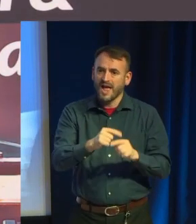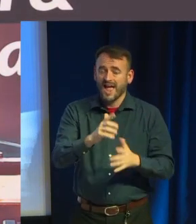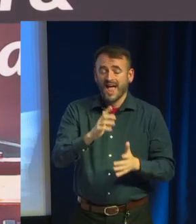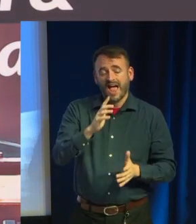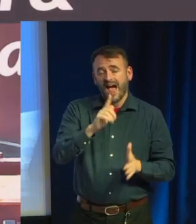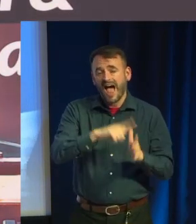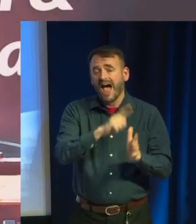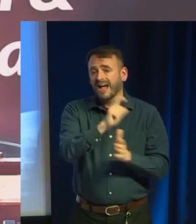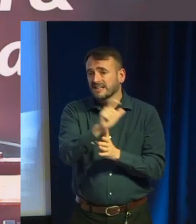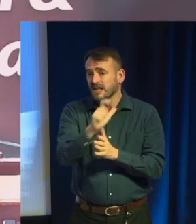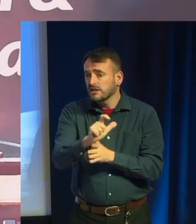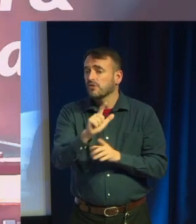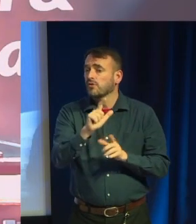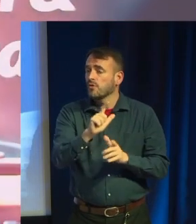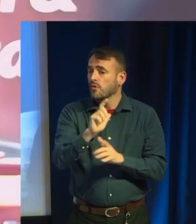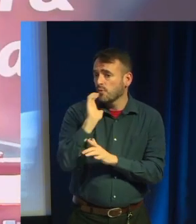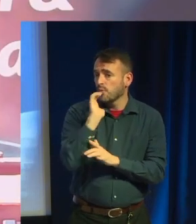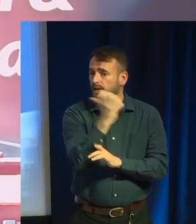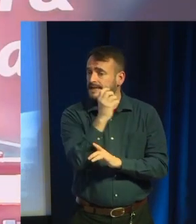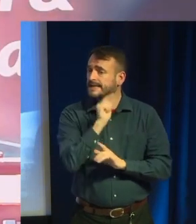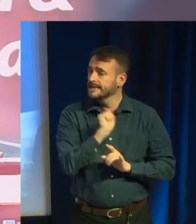This game, oh, we're playing already.